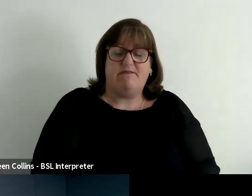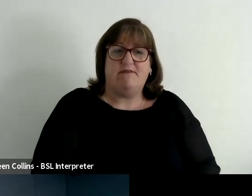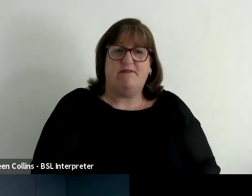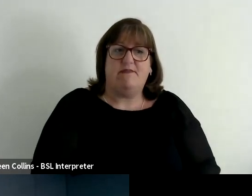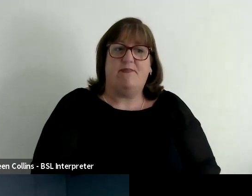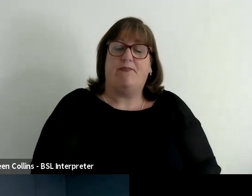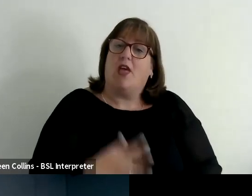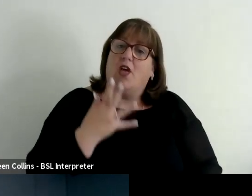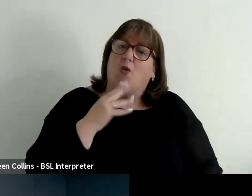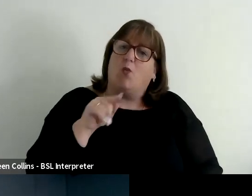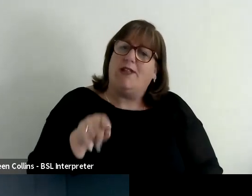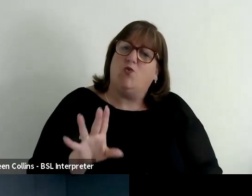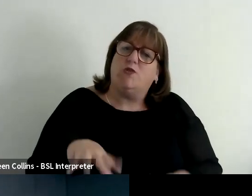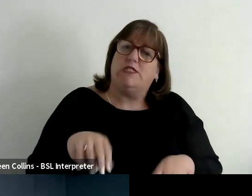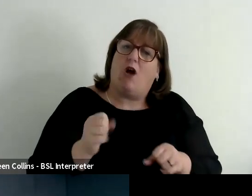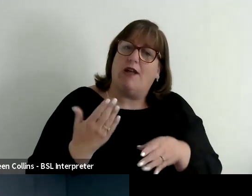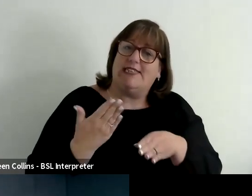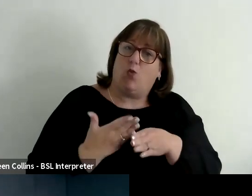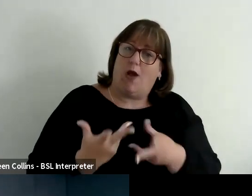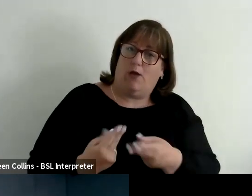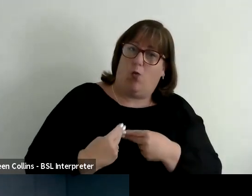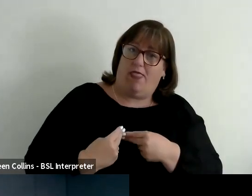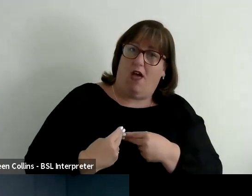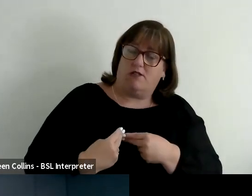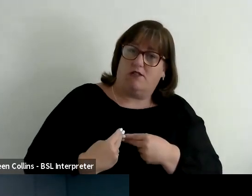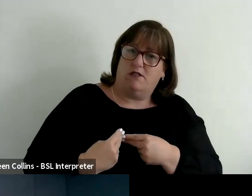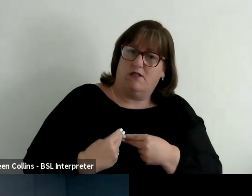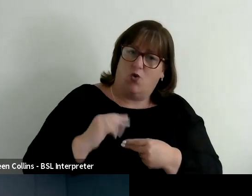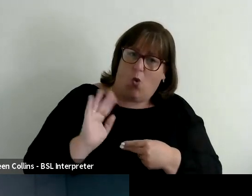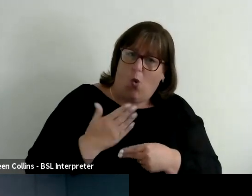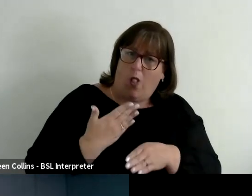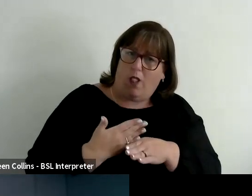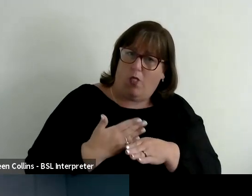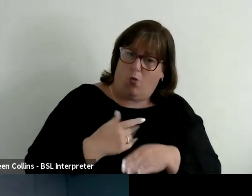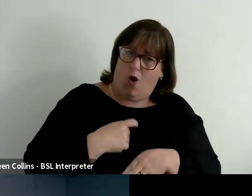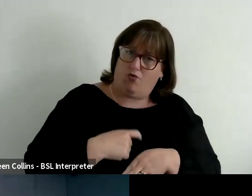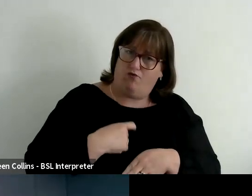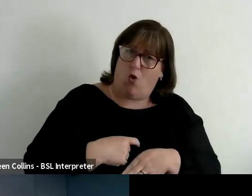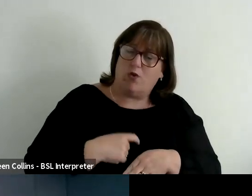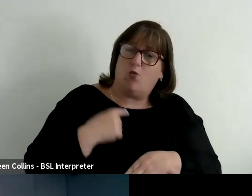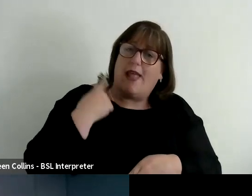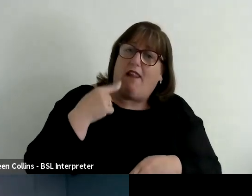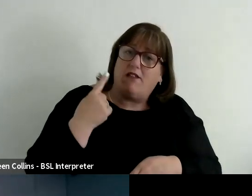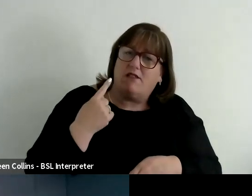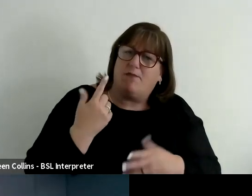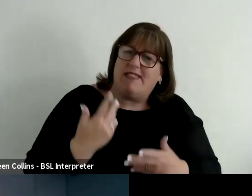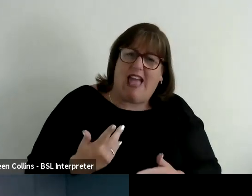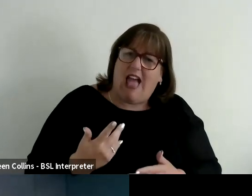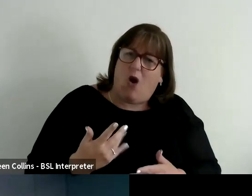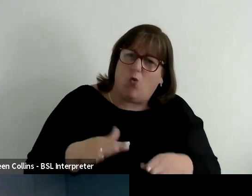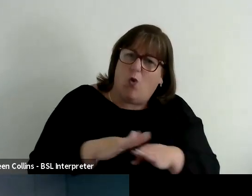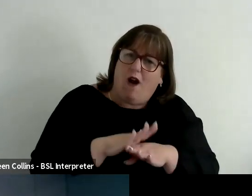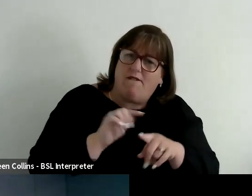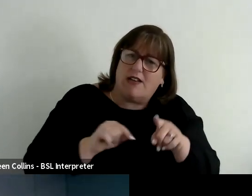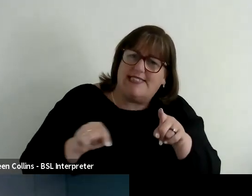us, primarily the roles were all based in London, but you've branched out from London now. So what are the kind of geographical locations you cover?